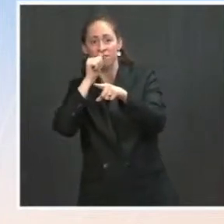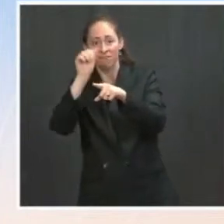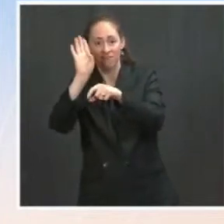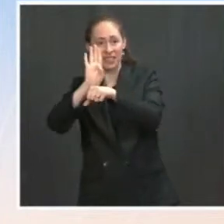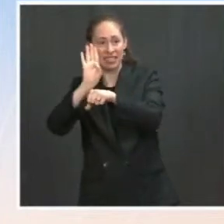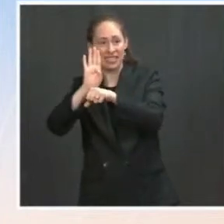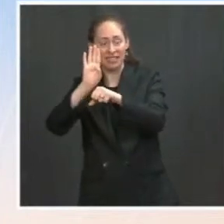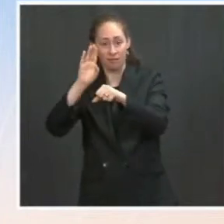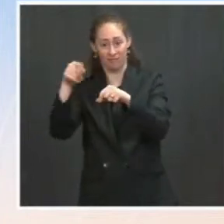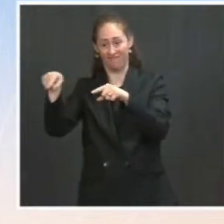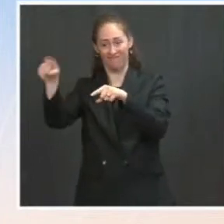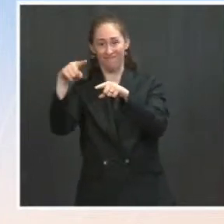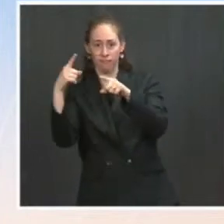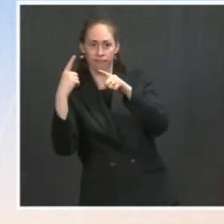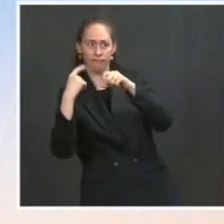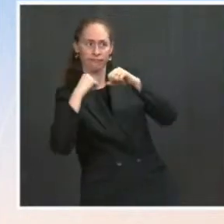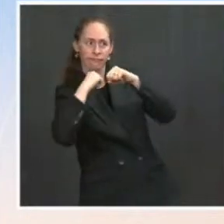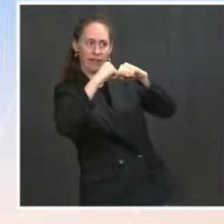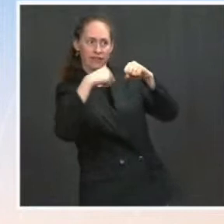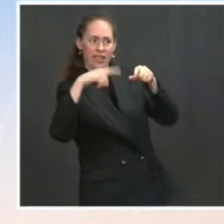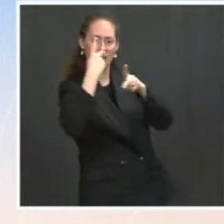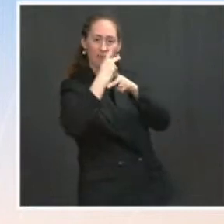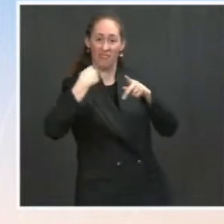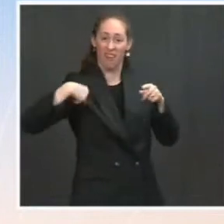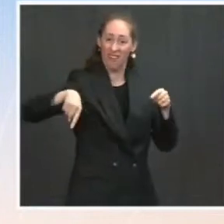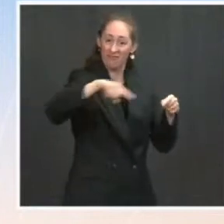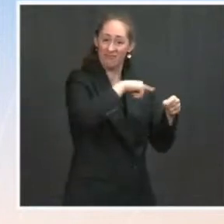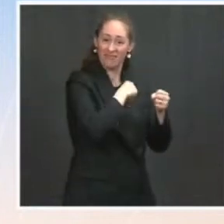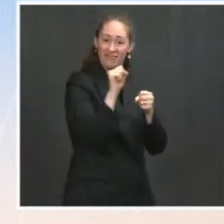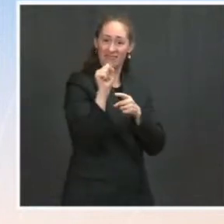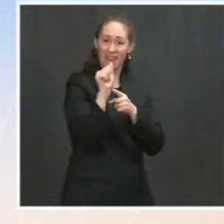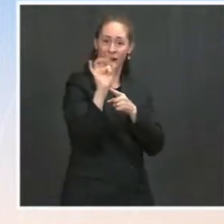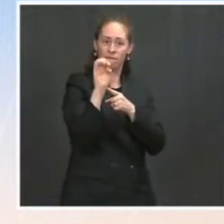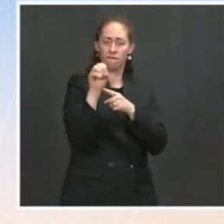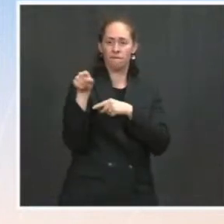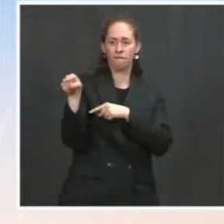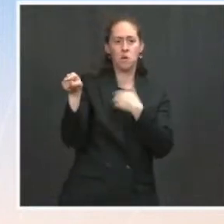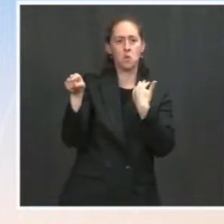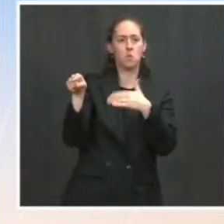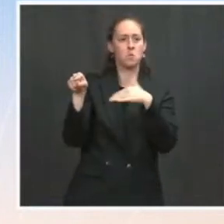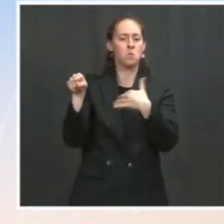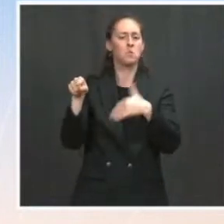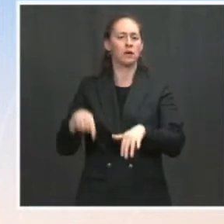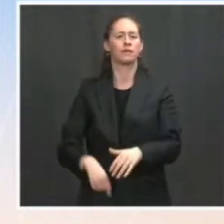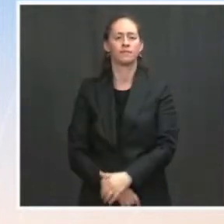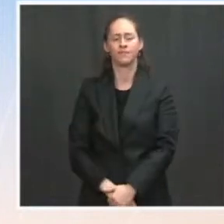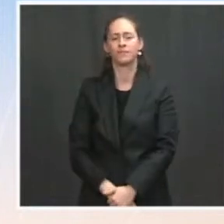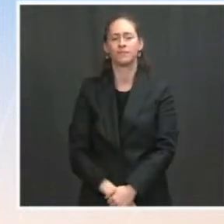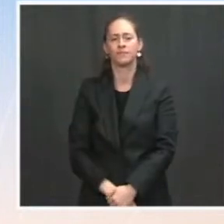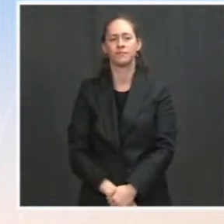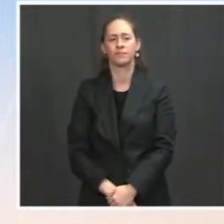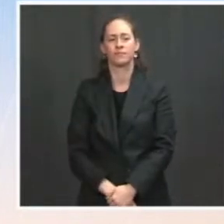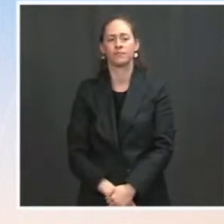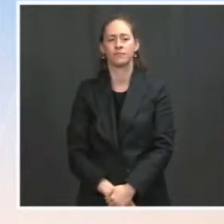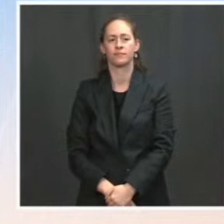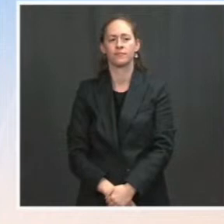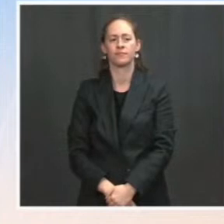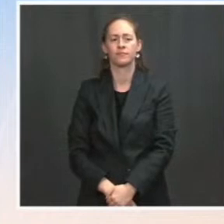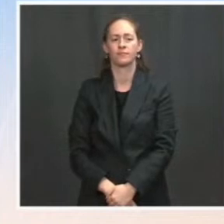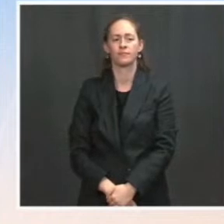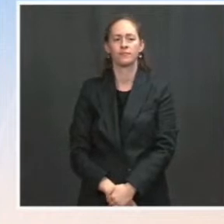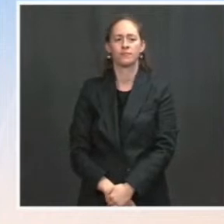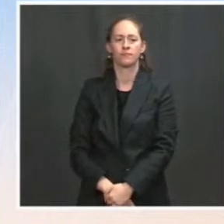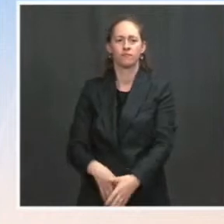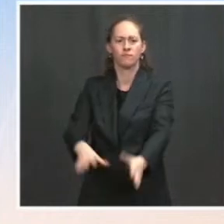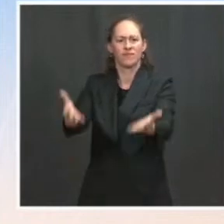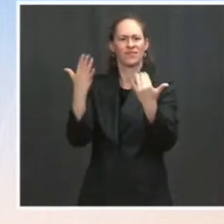improve the cybersecurity of our critical infrastructure, the Biden administration has already launched a high-priority initiative to collaborate